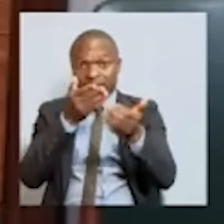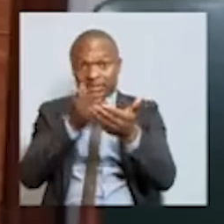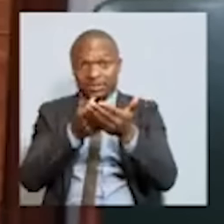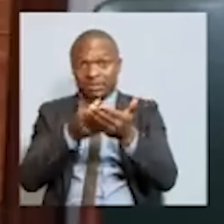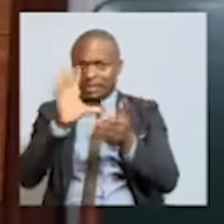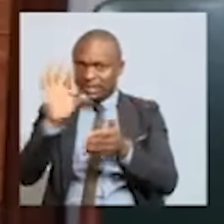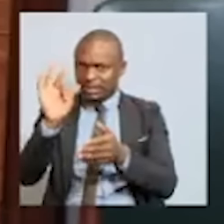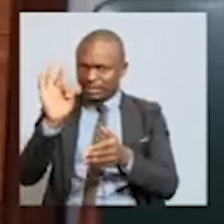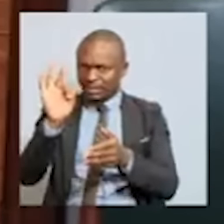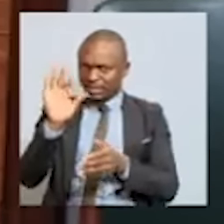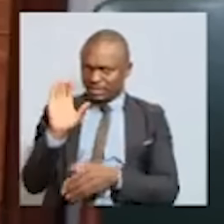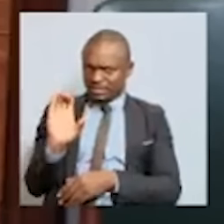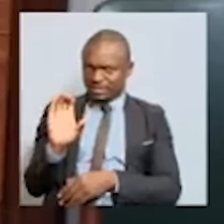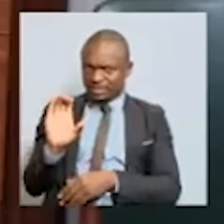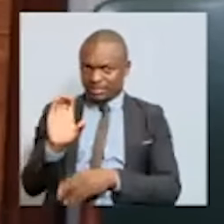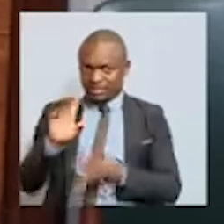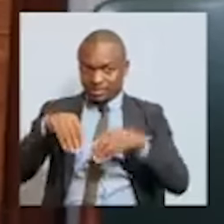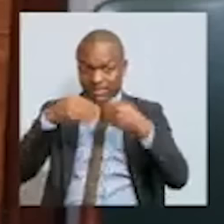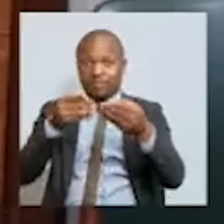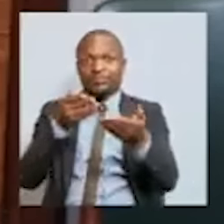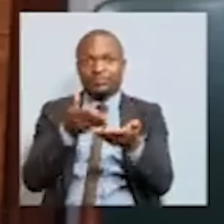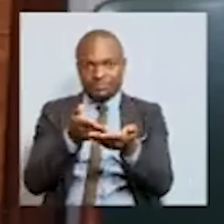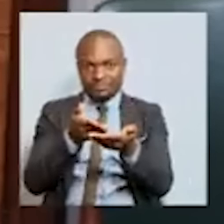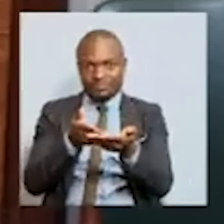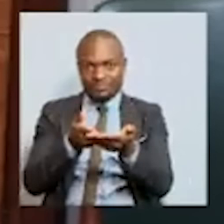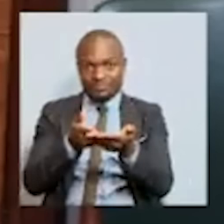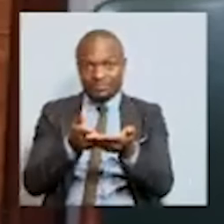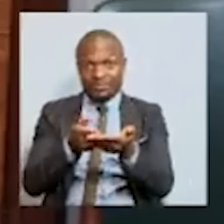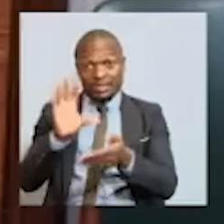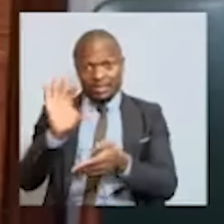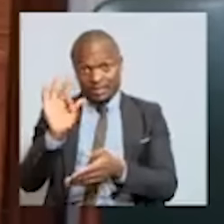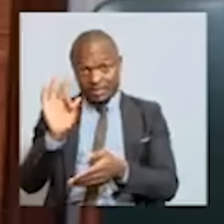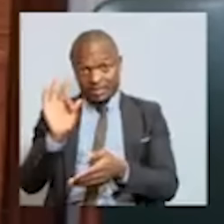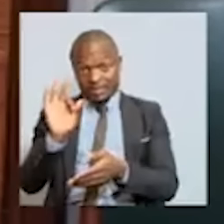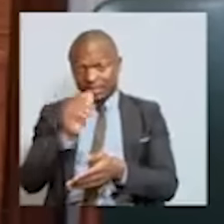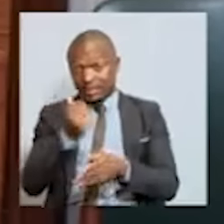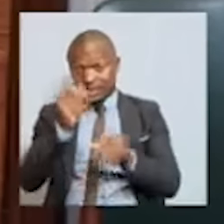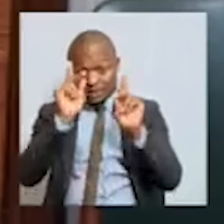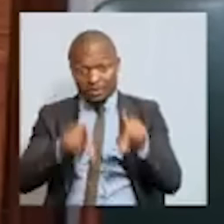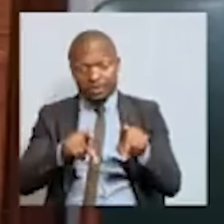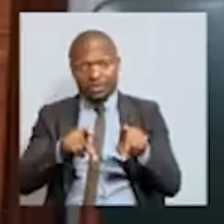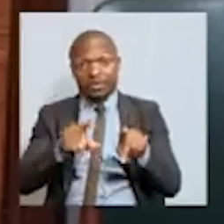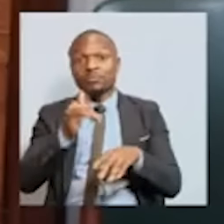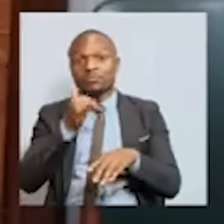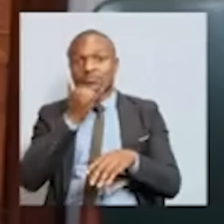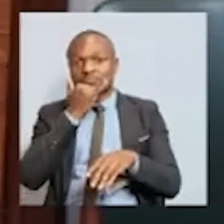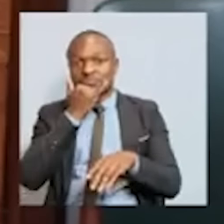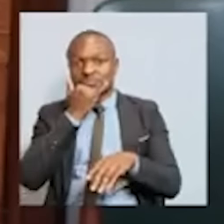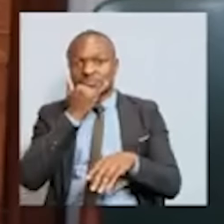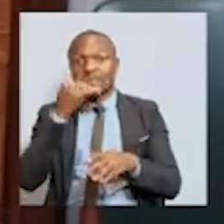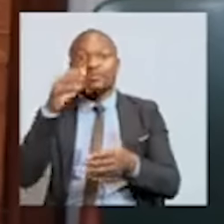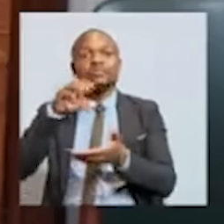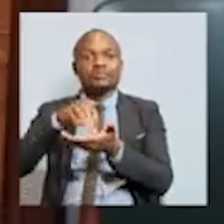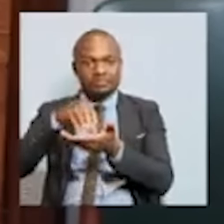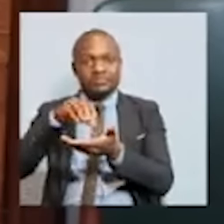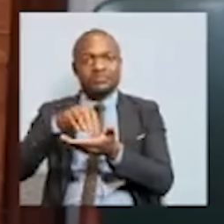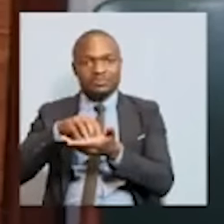19C provides as follows. 19, any person shall be guilty of an offense